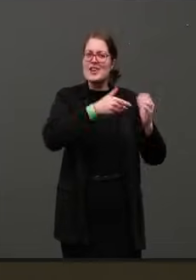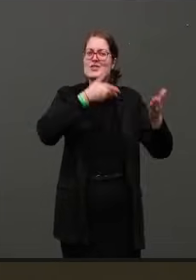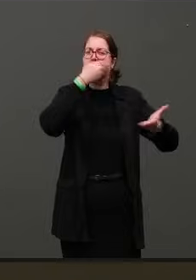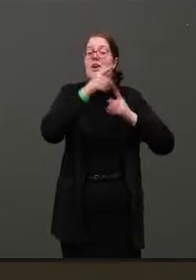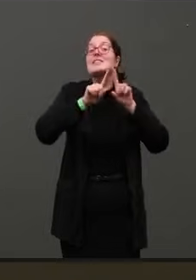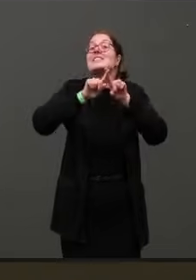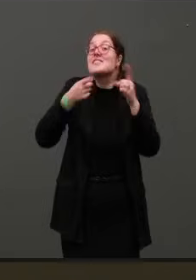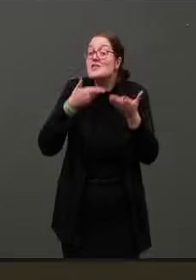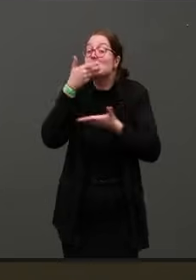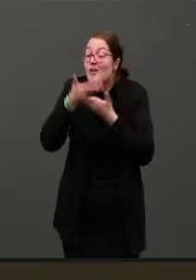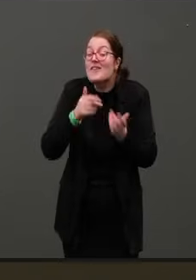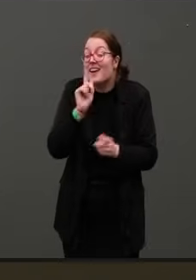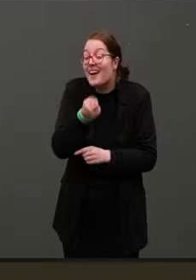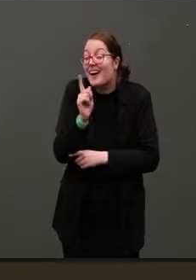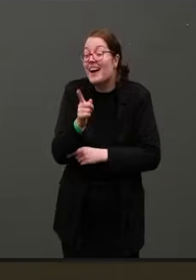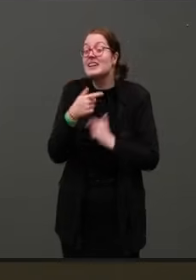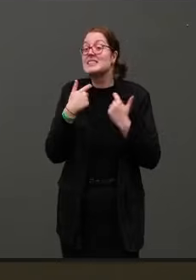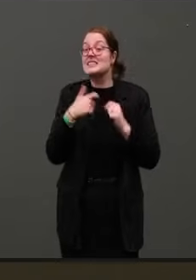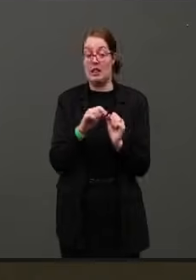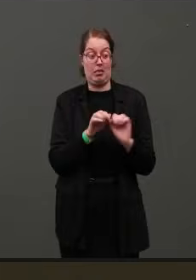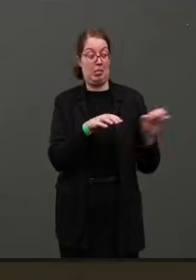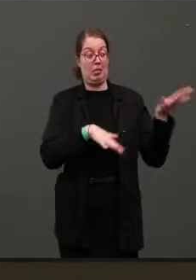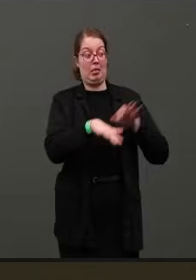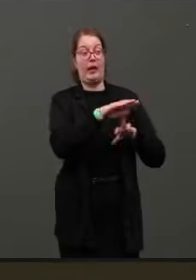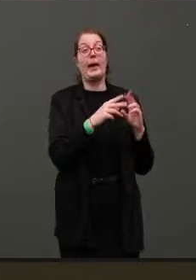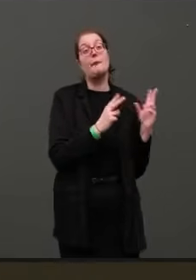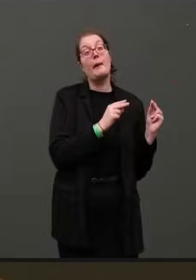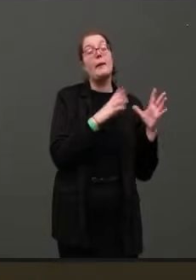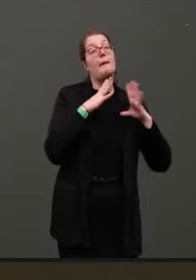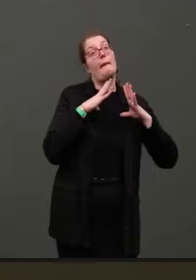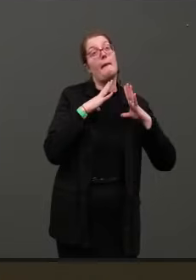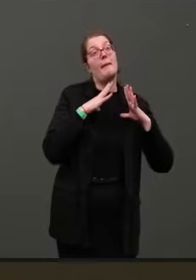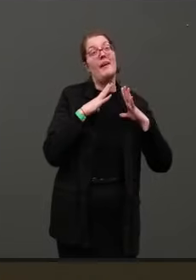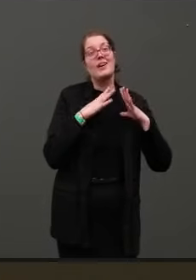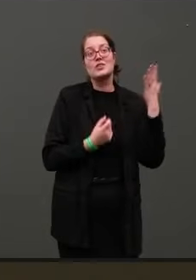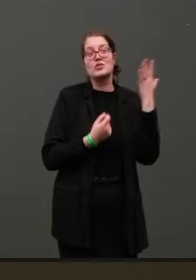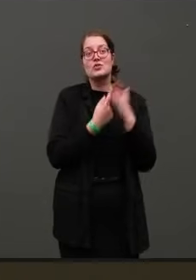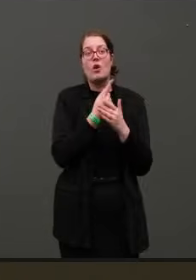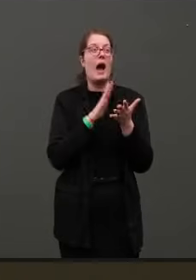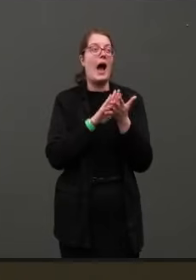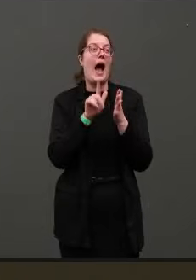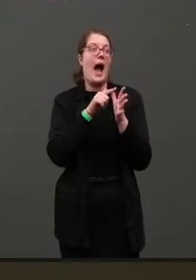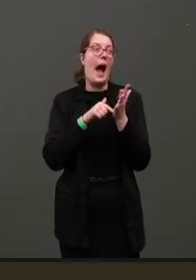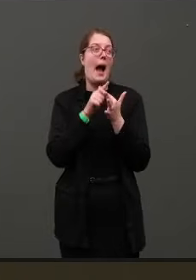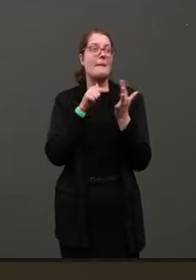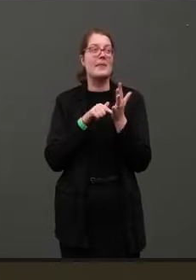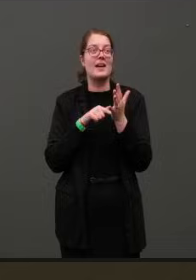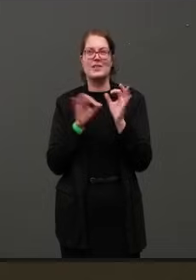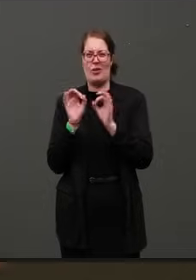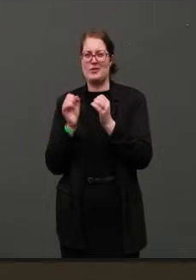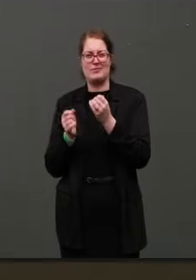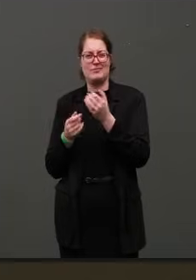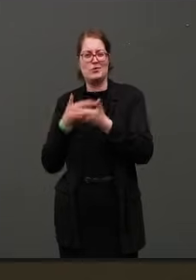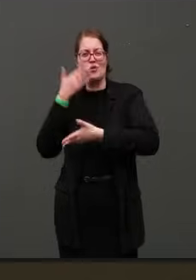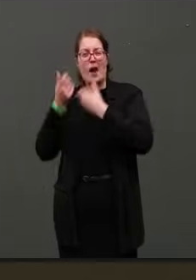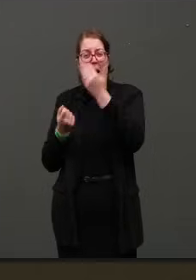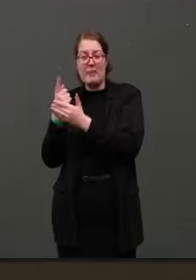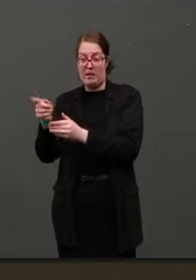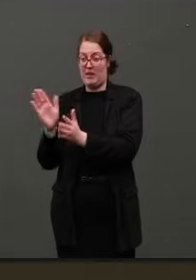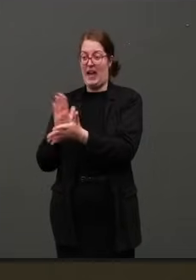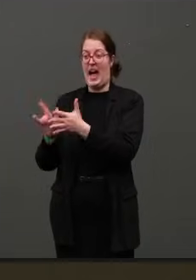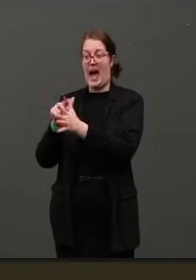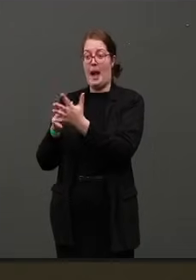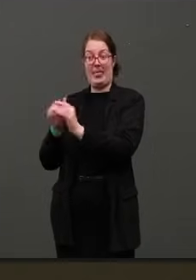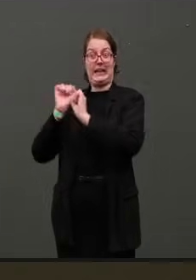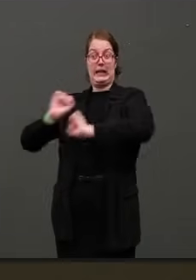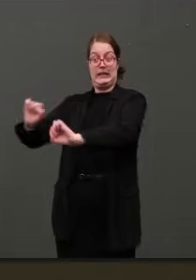But it's still, that's the story that happens to them. Yeah. Hamlet is not the story that happens to them. Yeah. You know? Hamlet is Hamlet's story. That is their